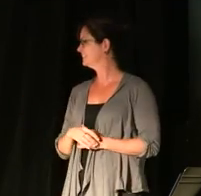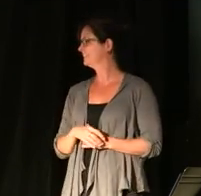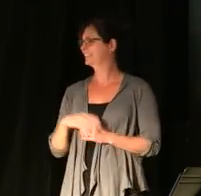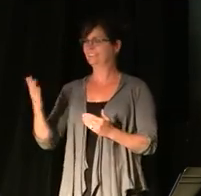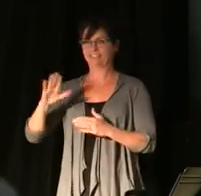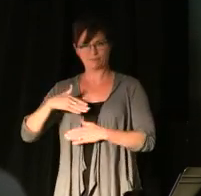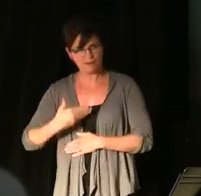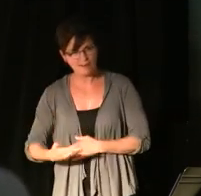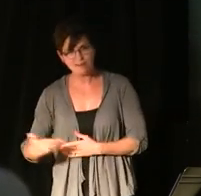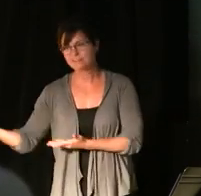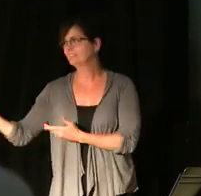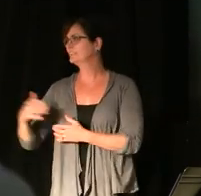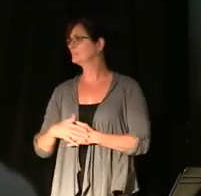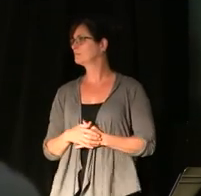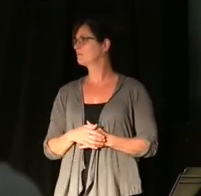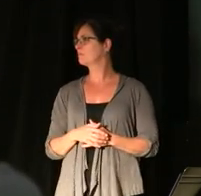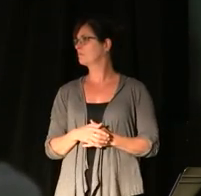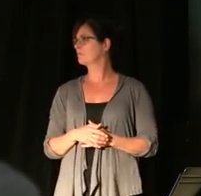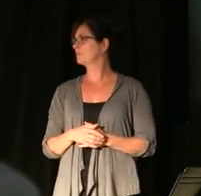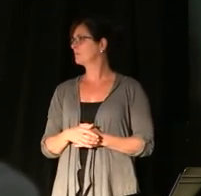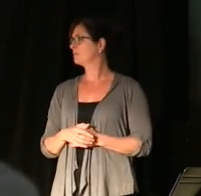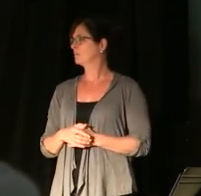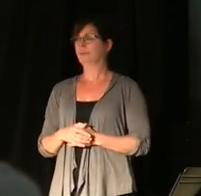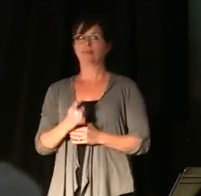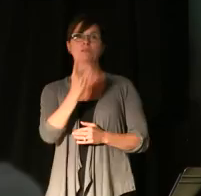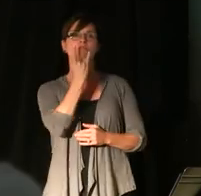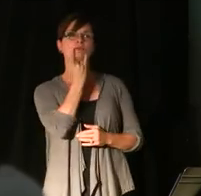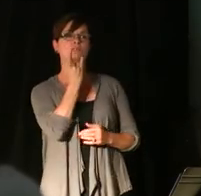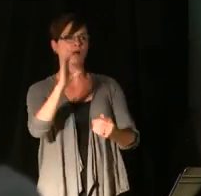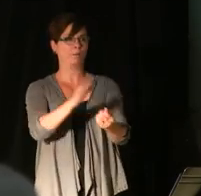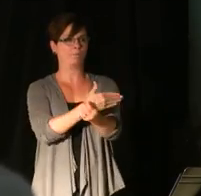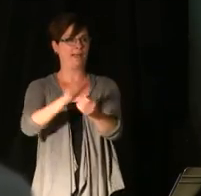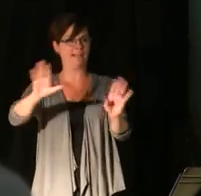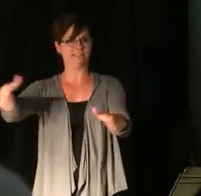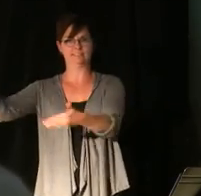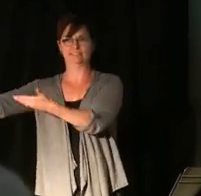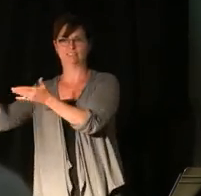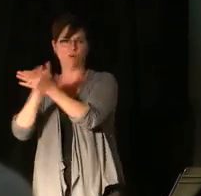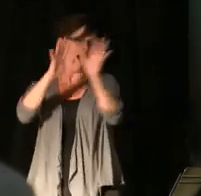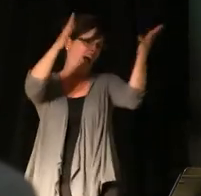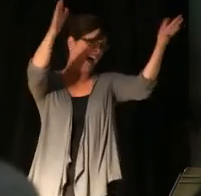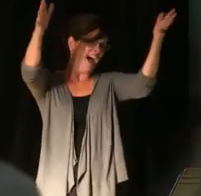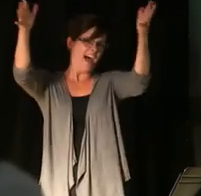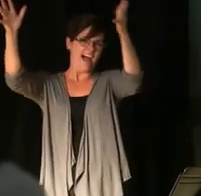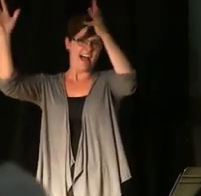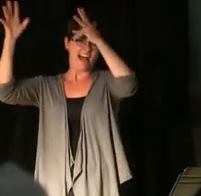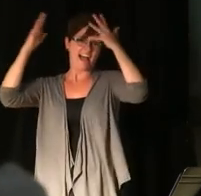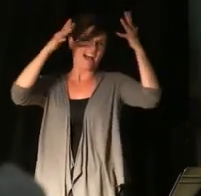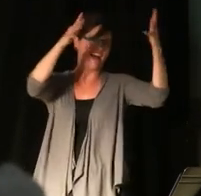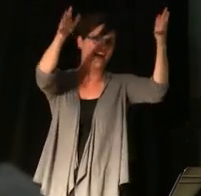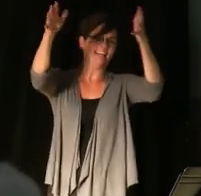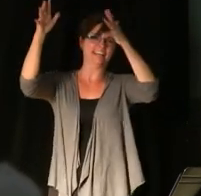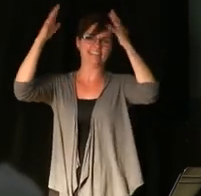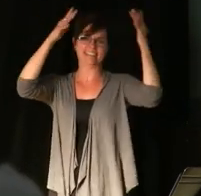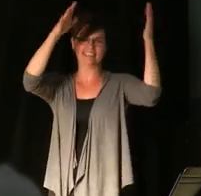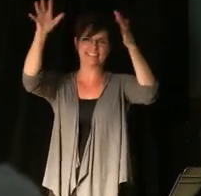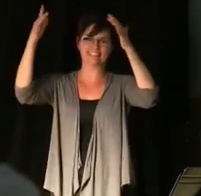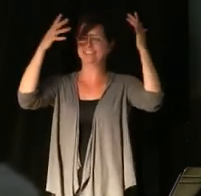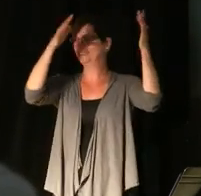One more bow. And the Bulldog Band. Everyone stand up. Woo!